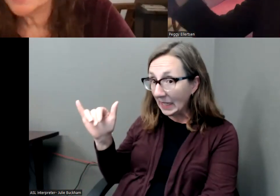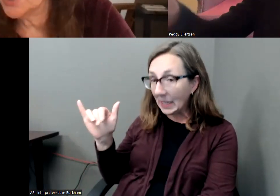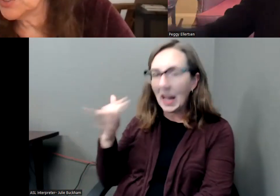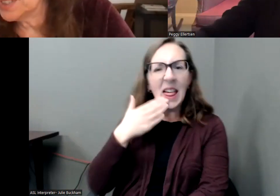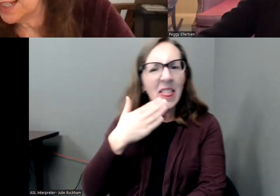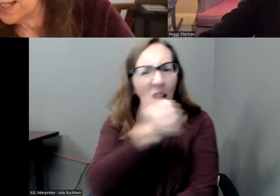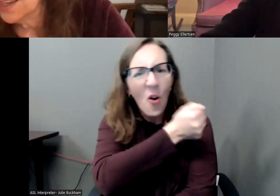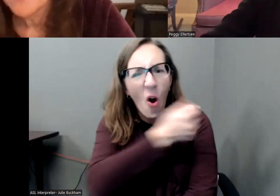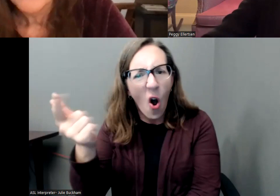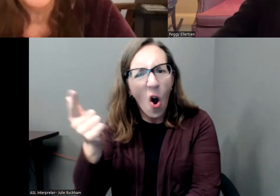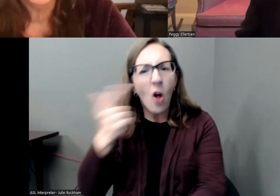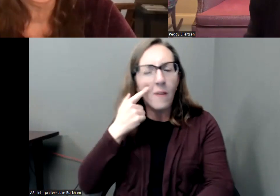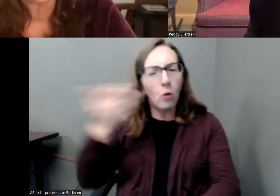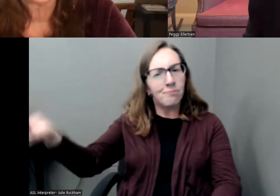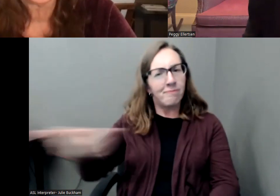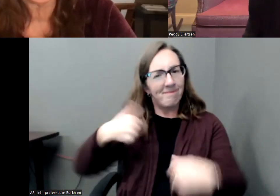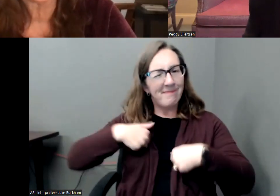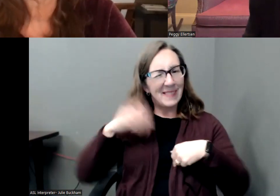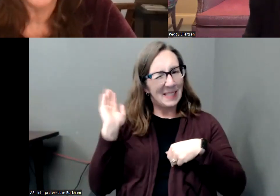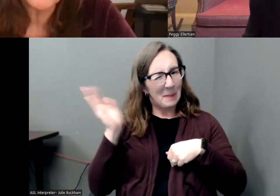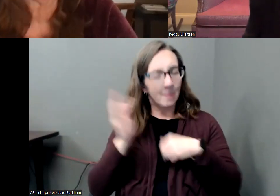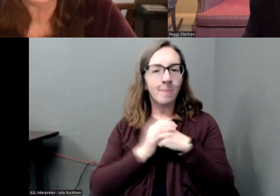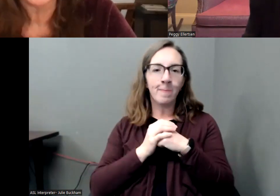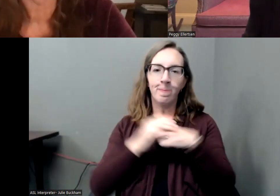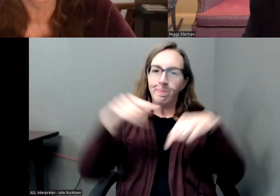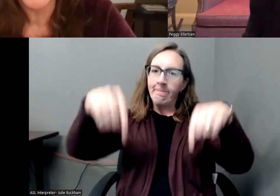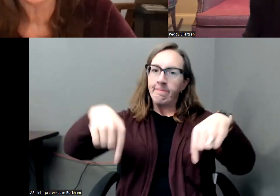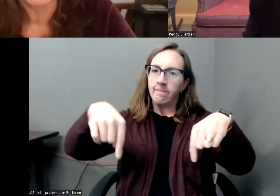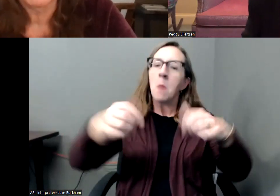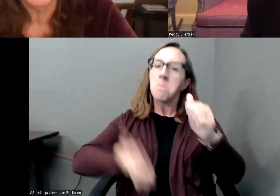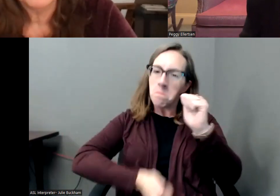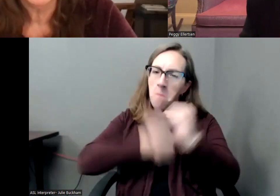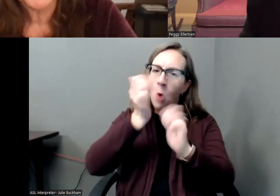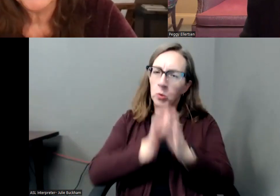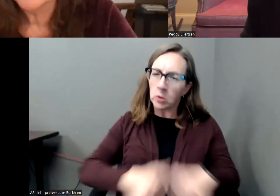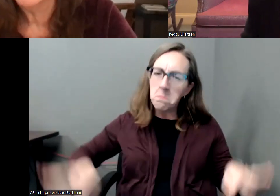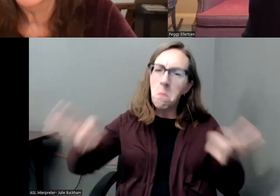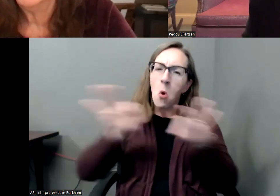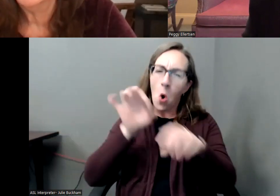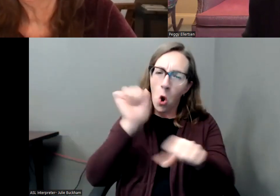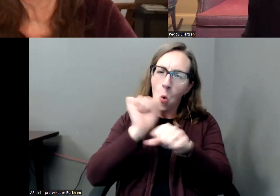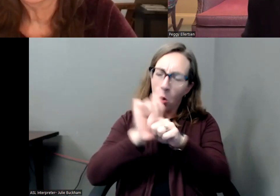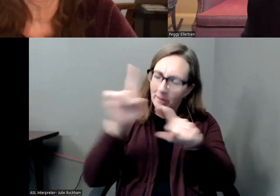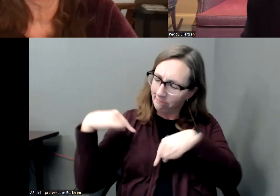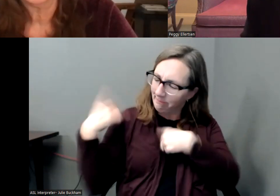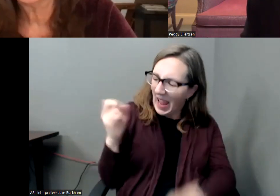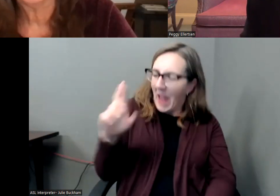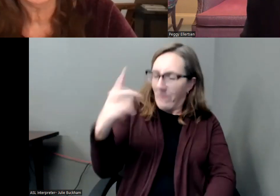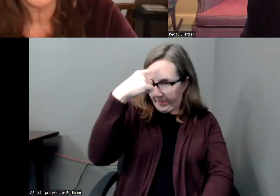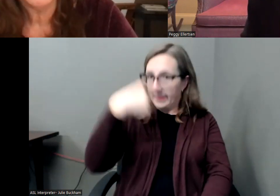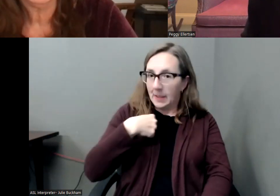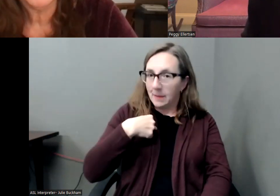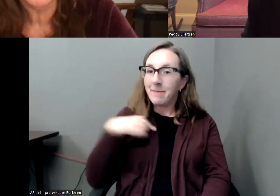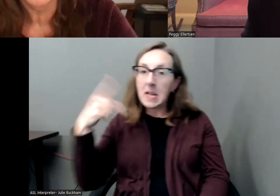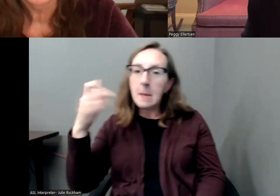having us here today. This is the most important work I think I've ever done, and I think Peggy will say